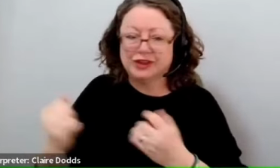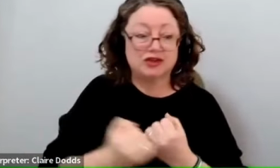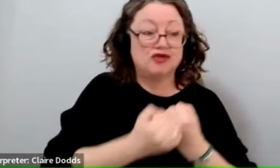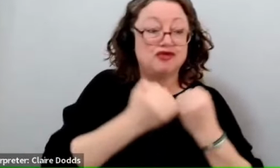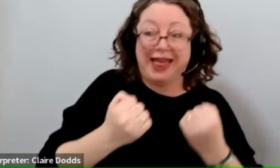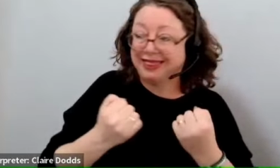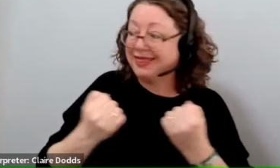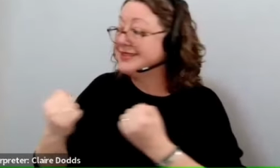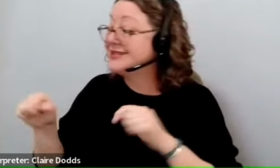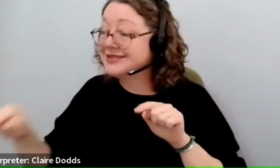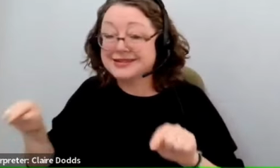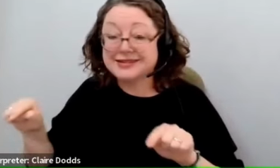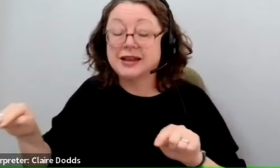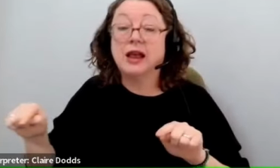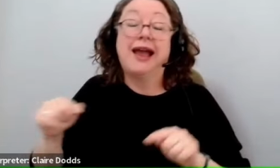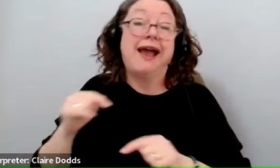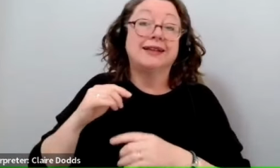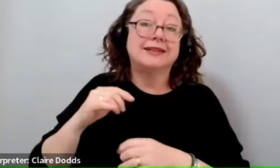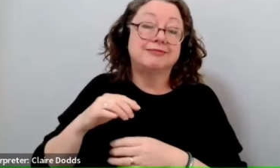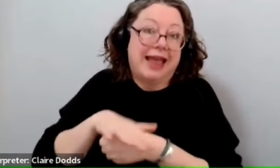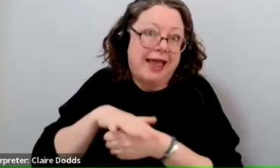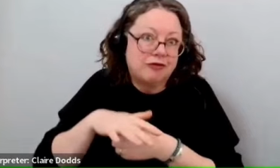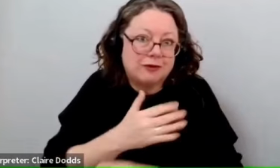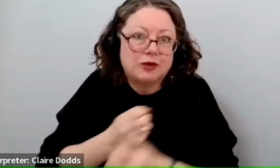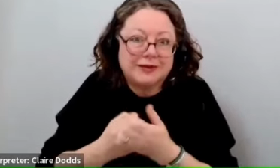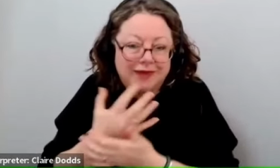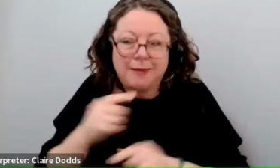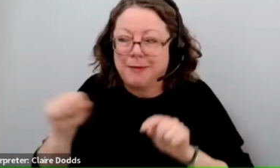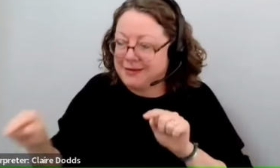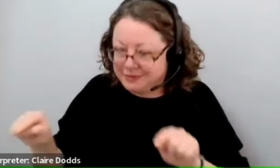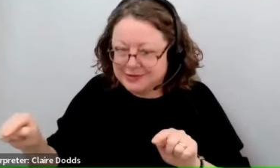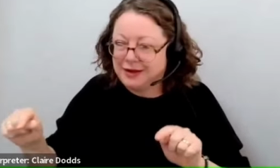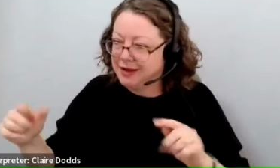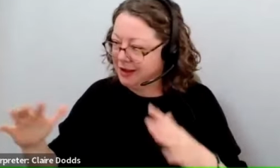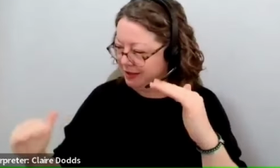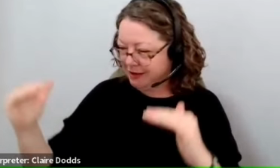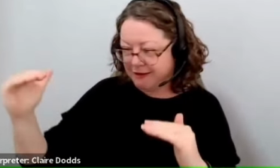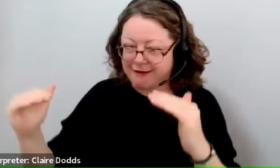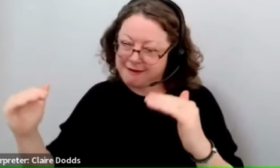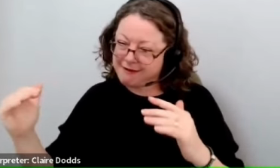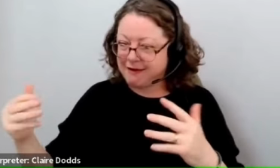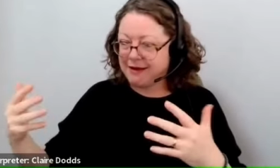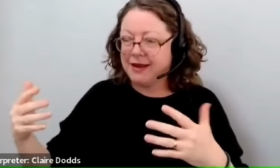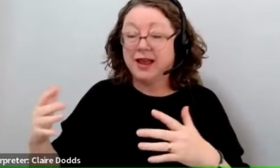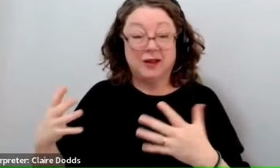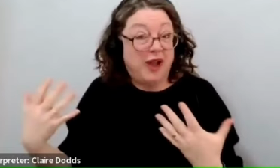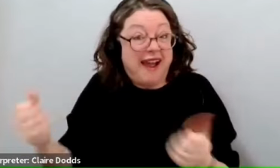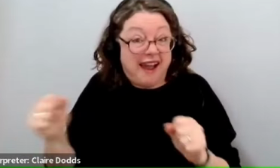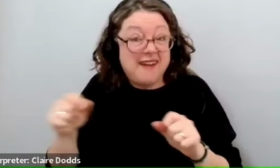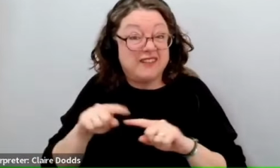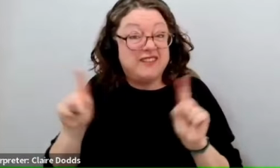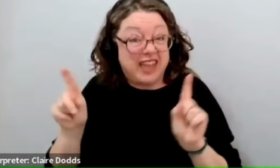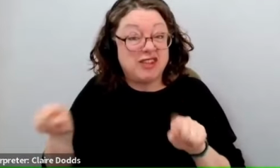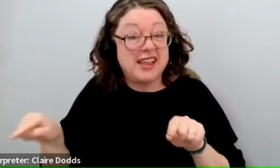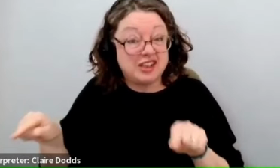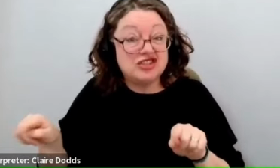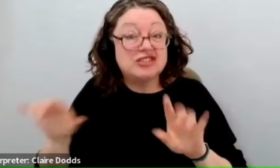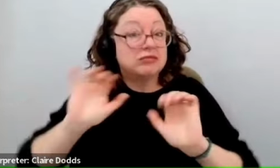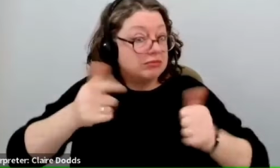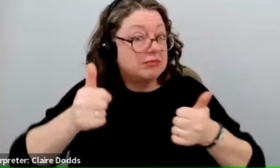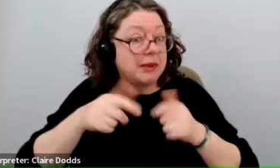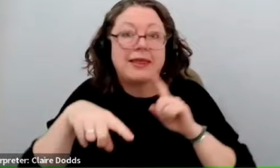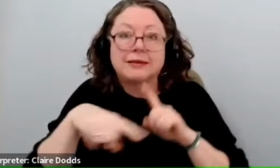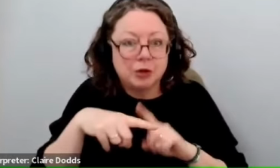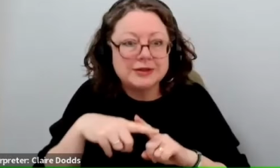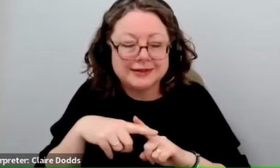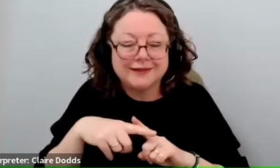that we're able to look at both our strengths and our areas for development across the piece and acknowledge the levels